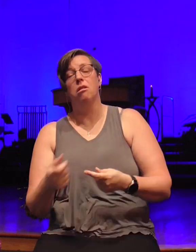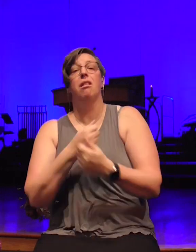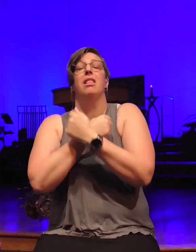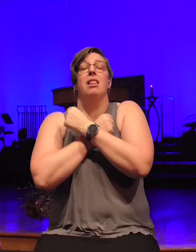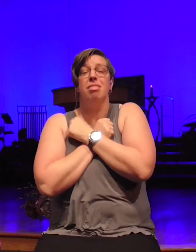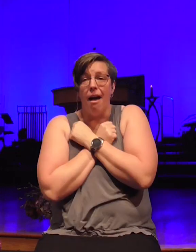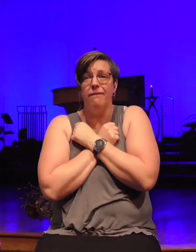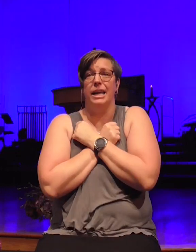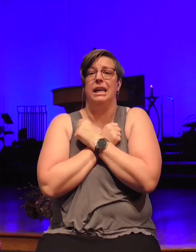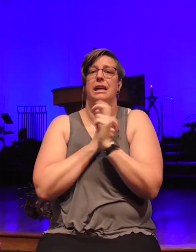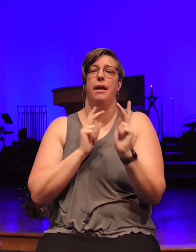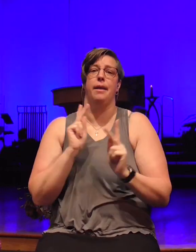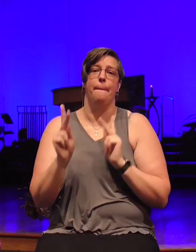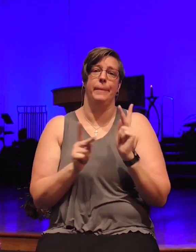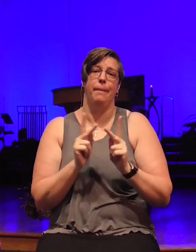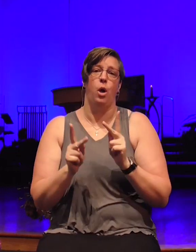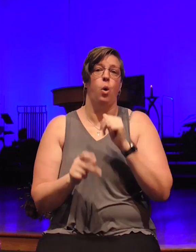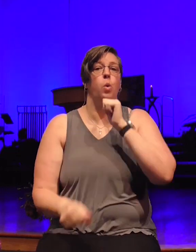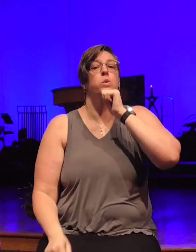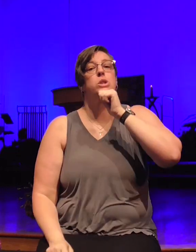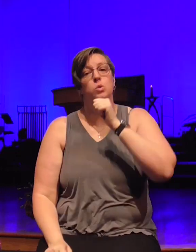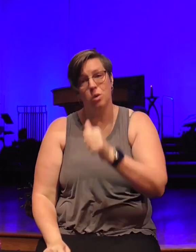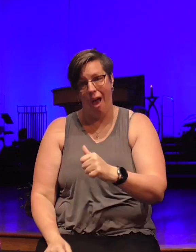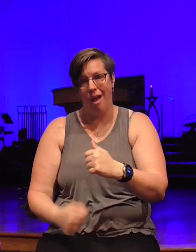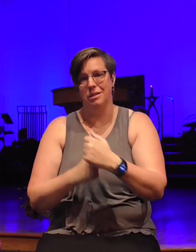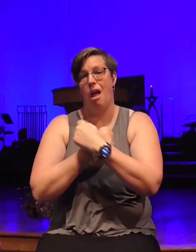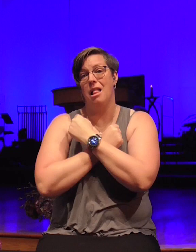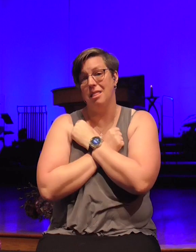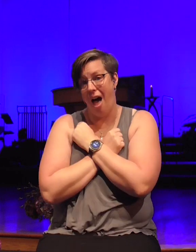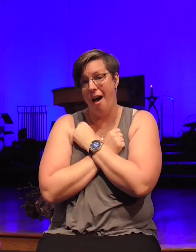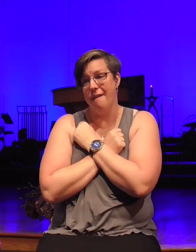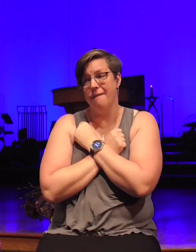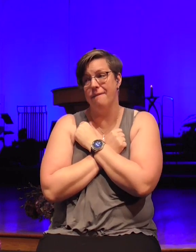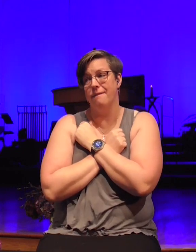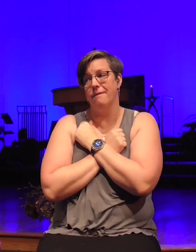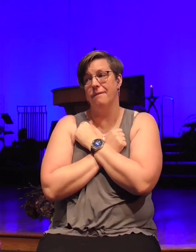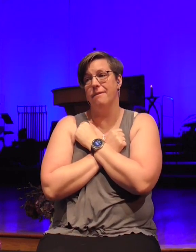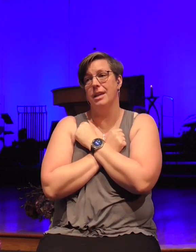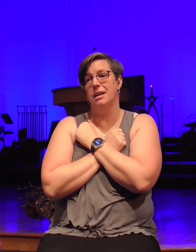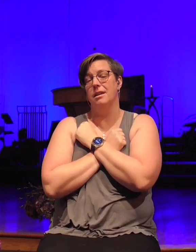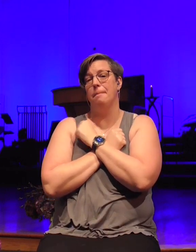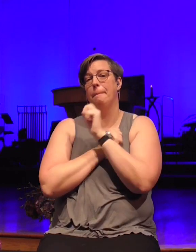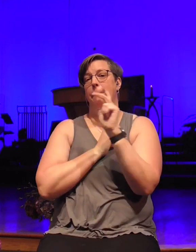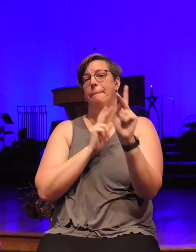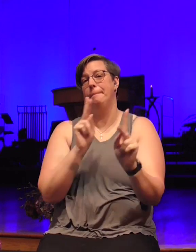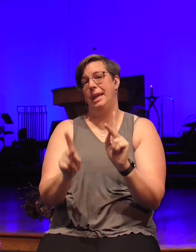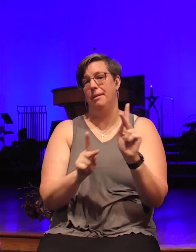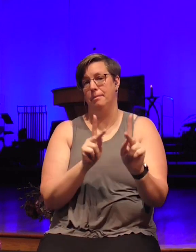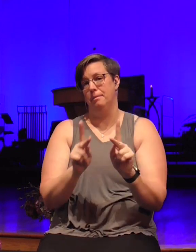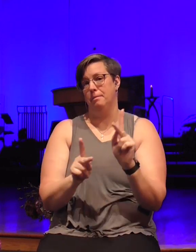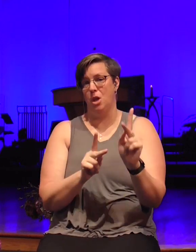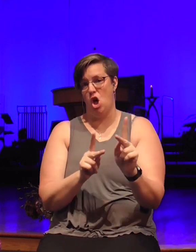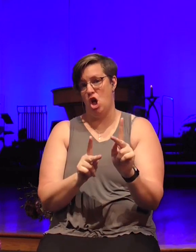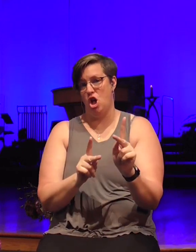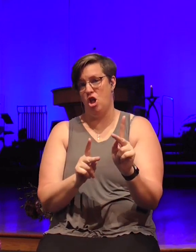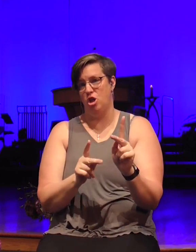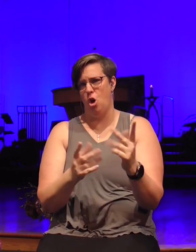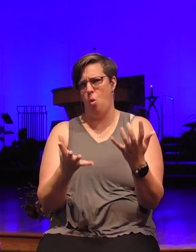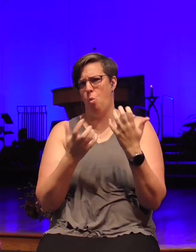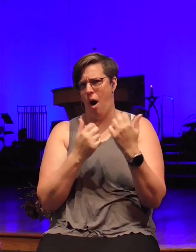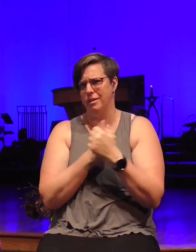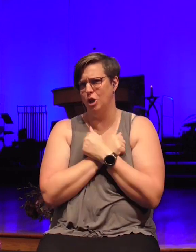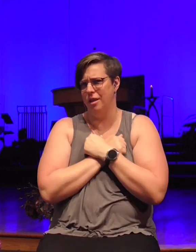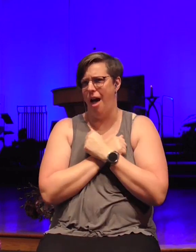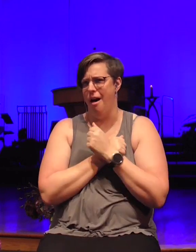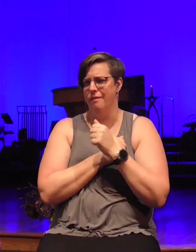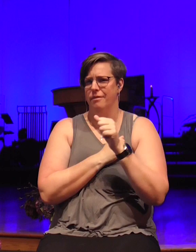people who do not love people who want to just love who they want to love. I struggle loving people who do